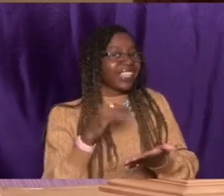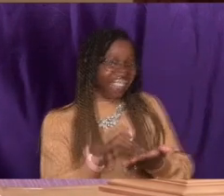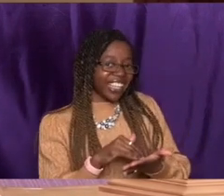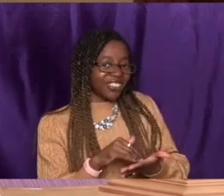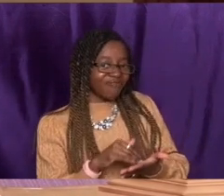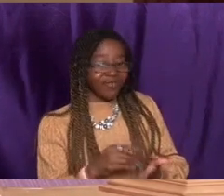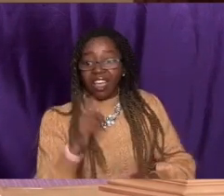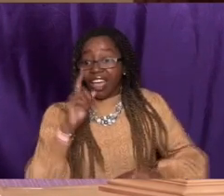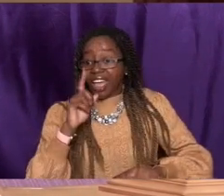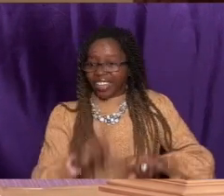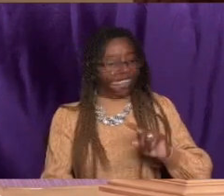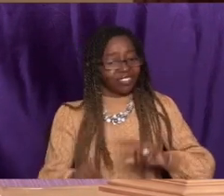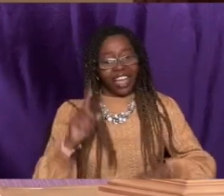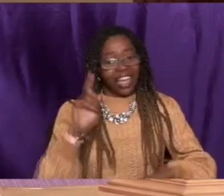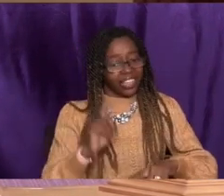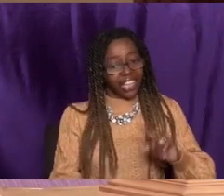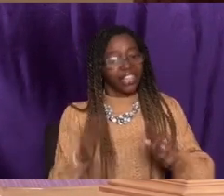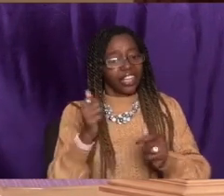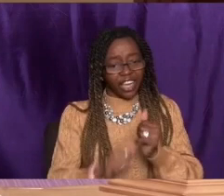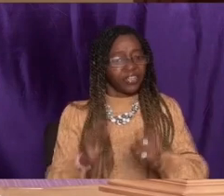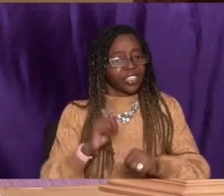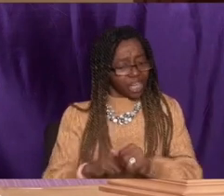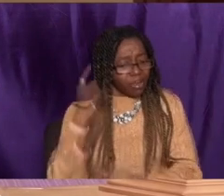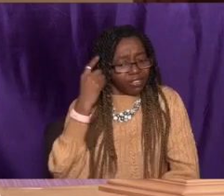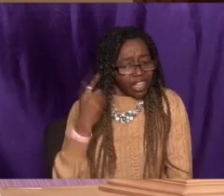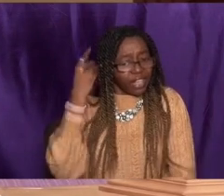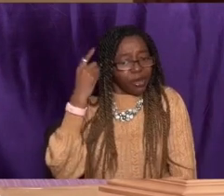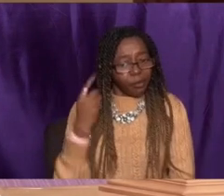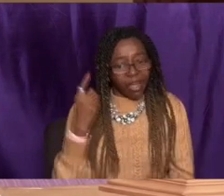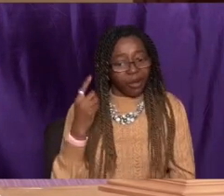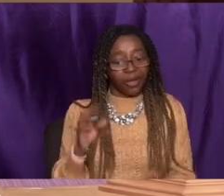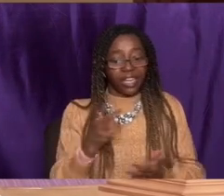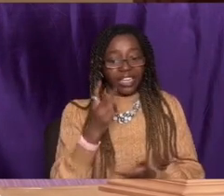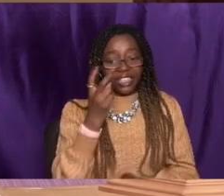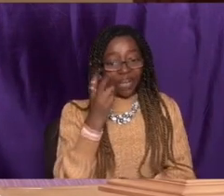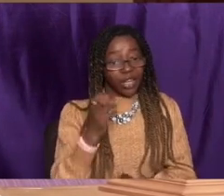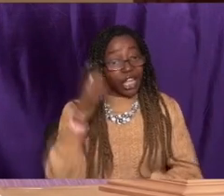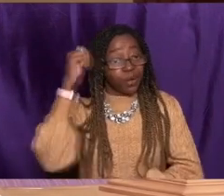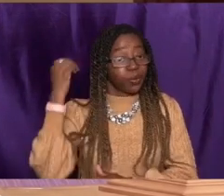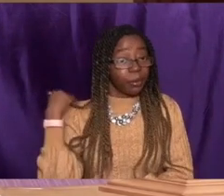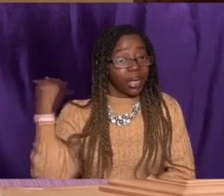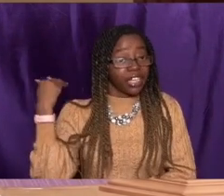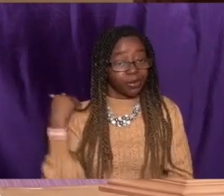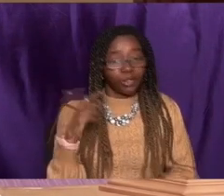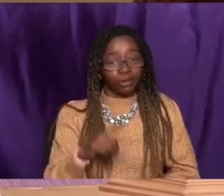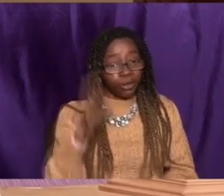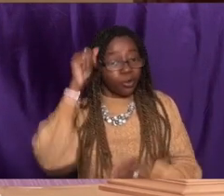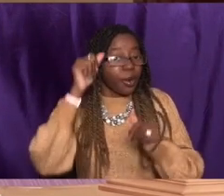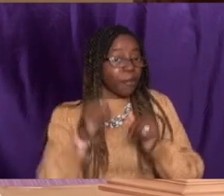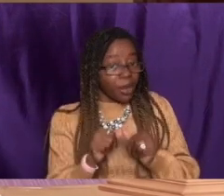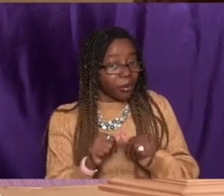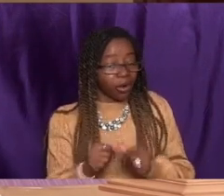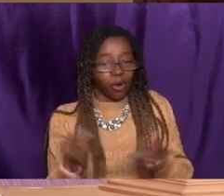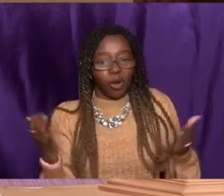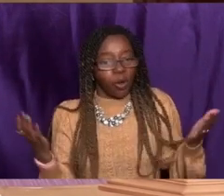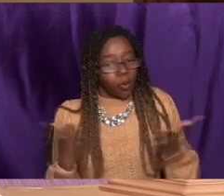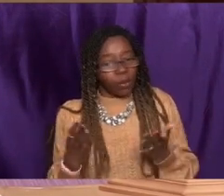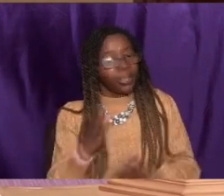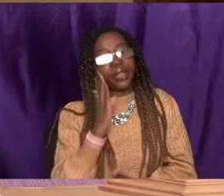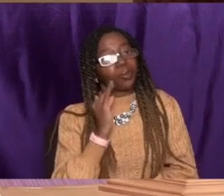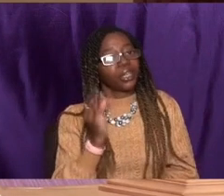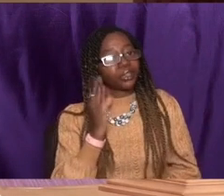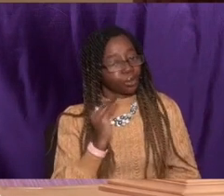again. Every time I think about doubting him, he reminds me, do you remember what we've come